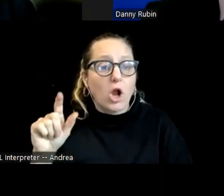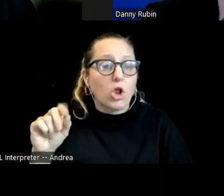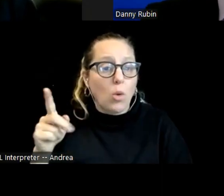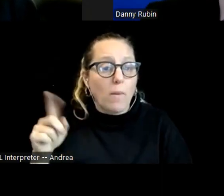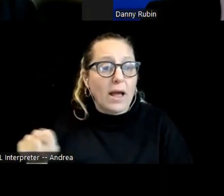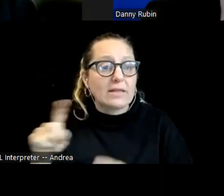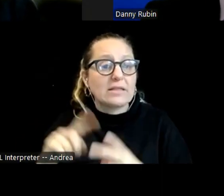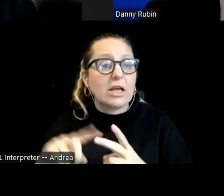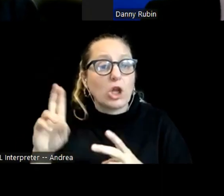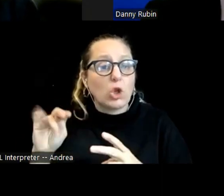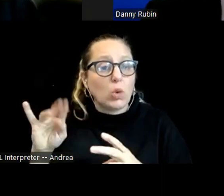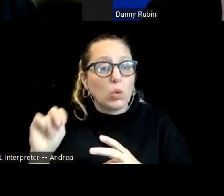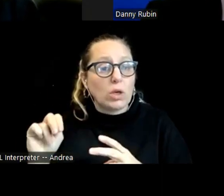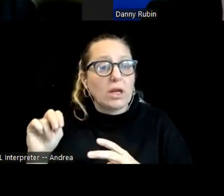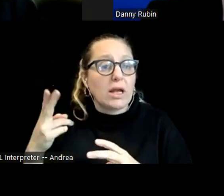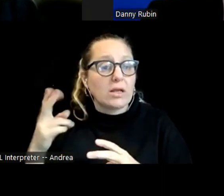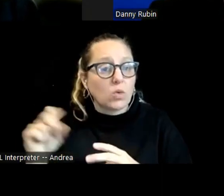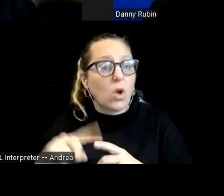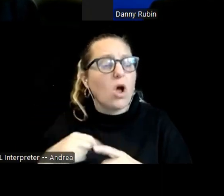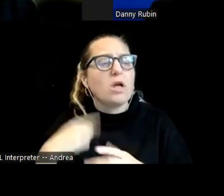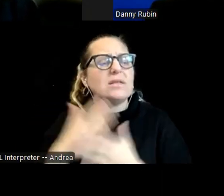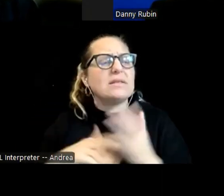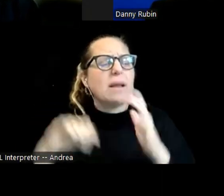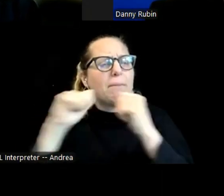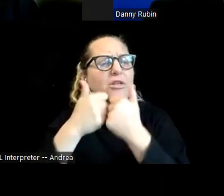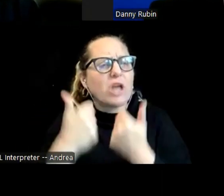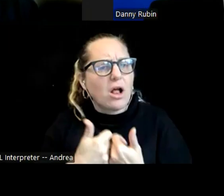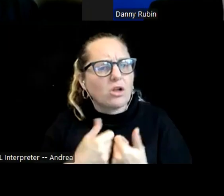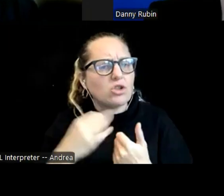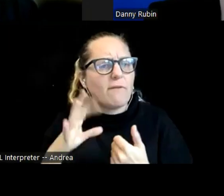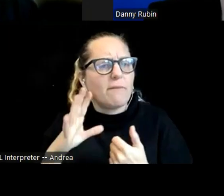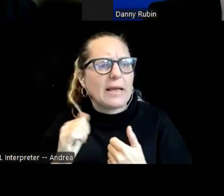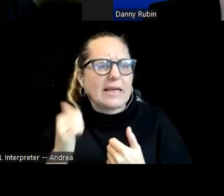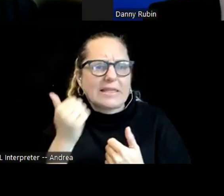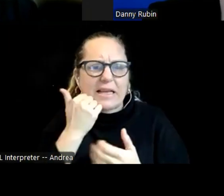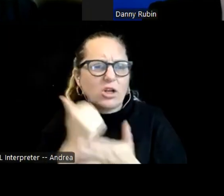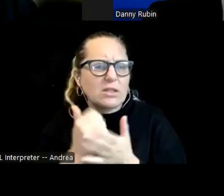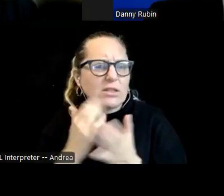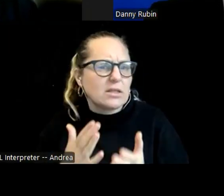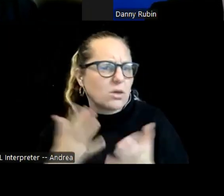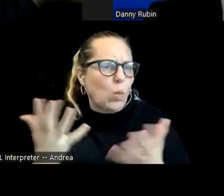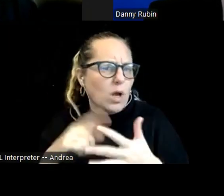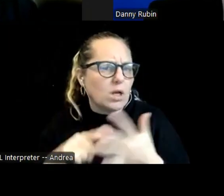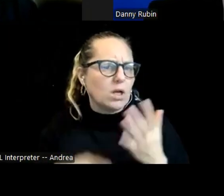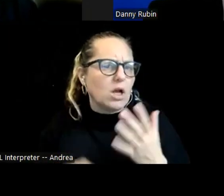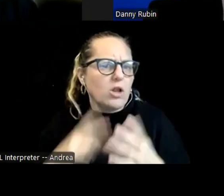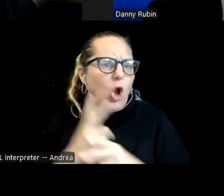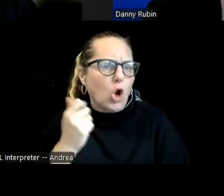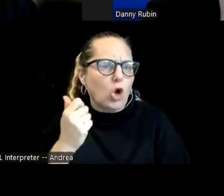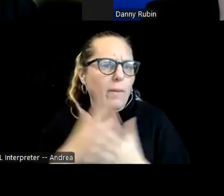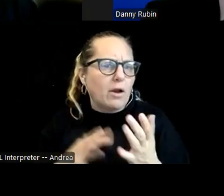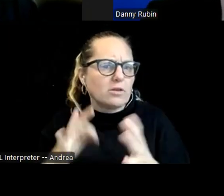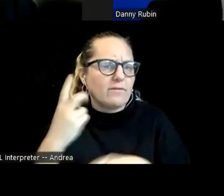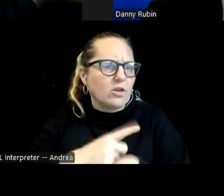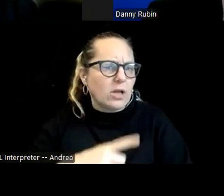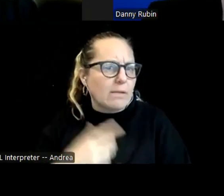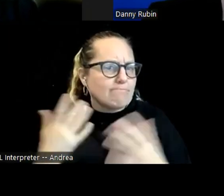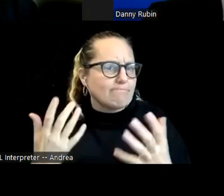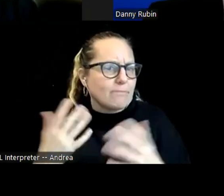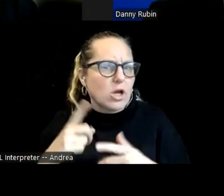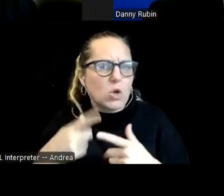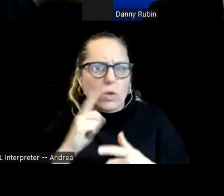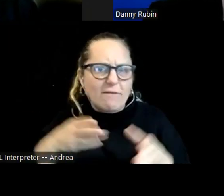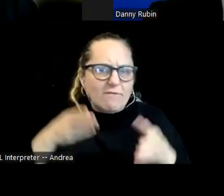School. What are some of the challenges of being a dental assistant? Like, what are some of the tougher parts of your day where you really have to focus